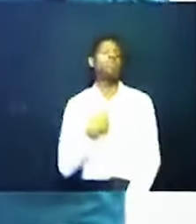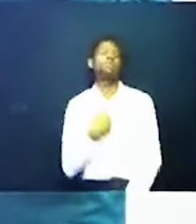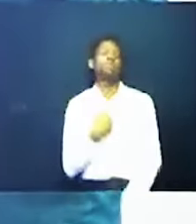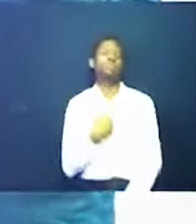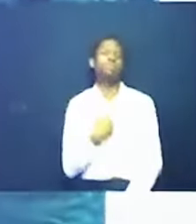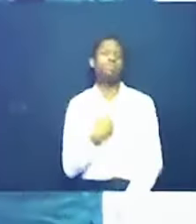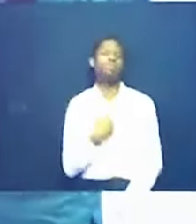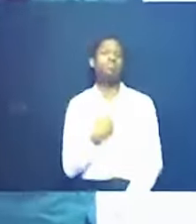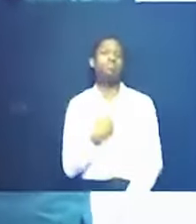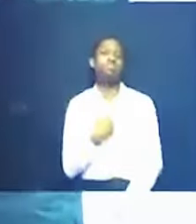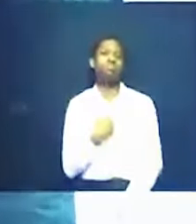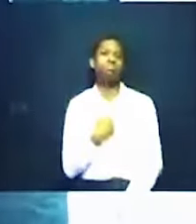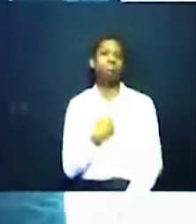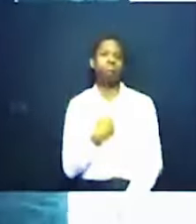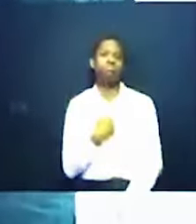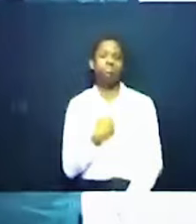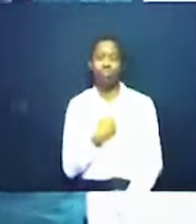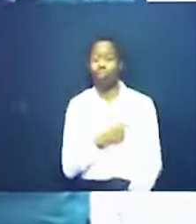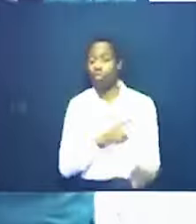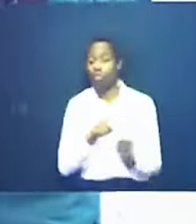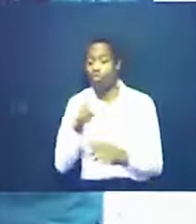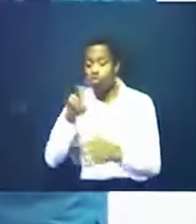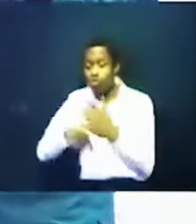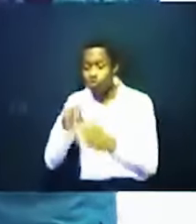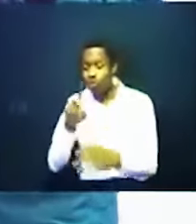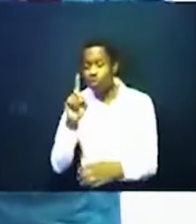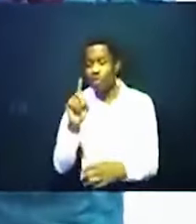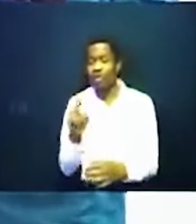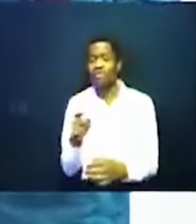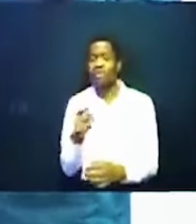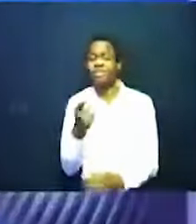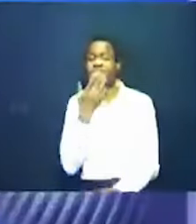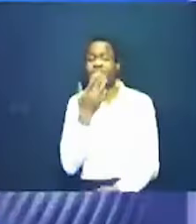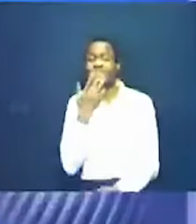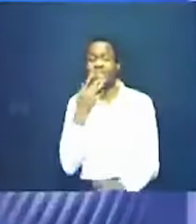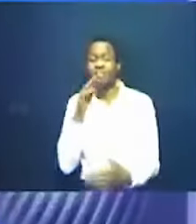Let's go to one of my favorite scriptures, 2